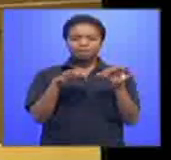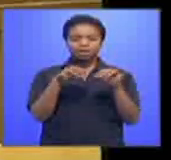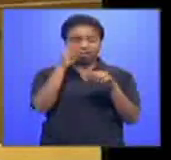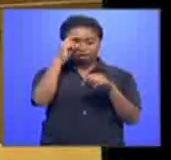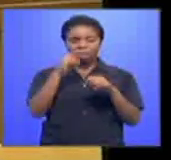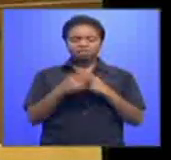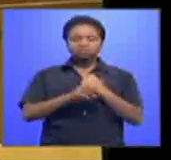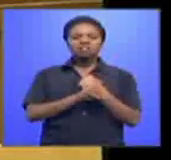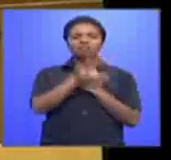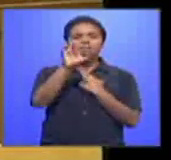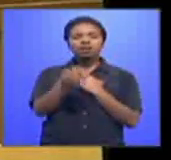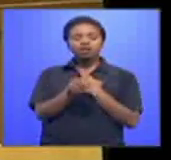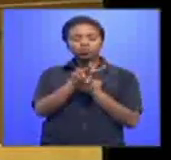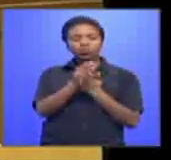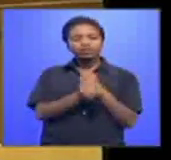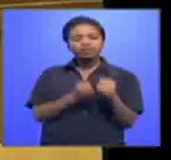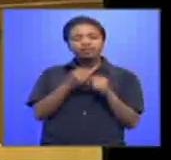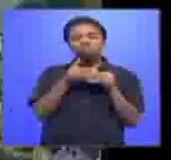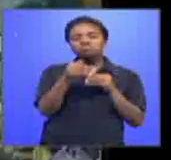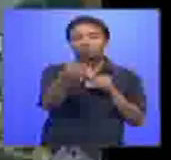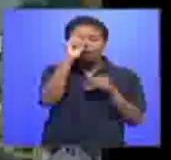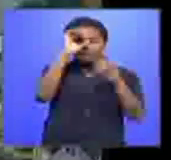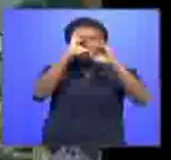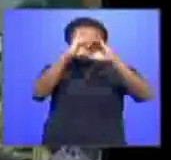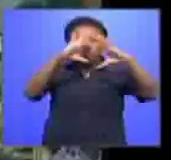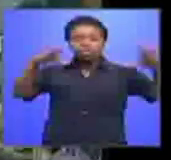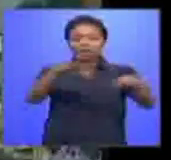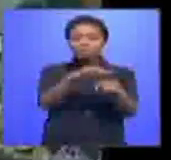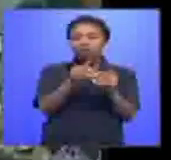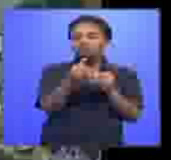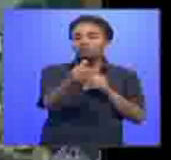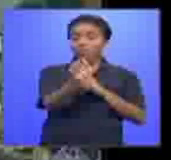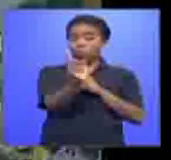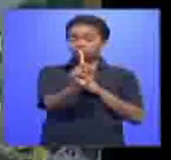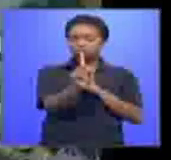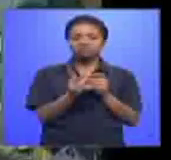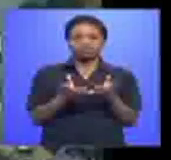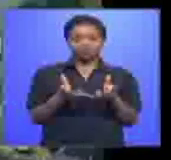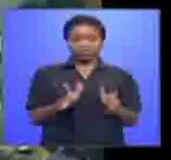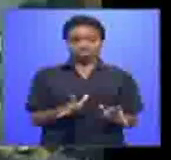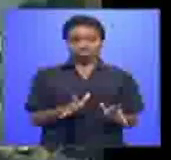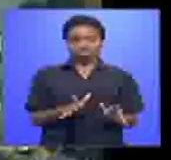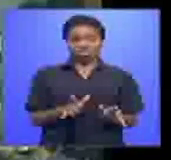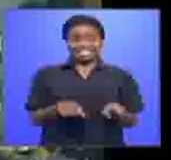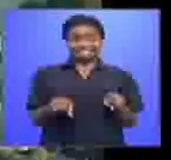the country for the next 20 years, to the President in this august House.